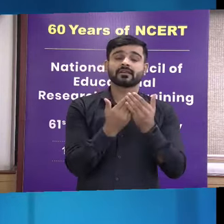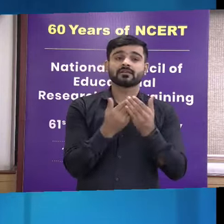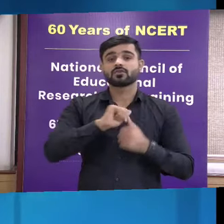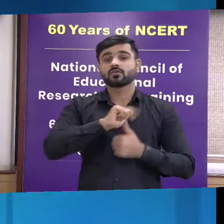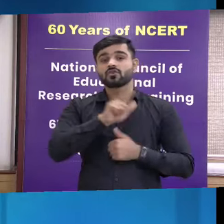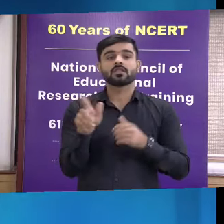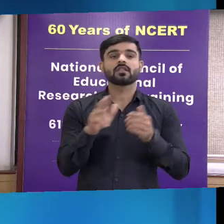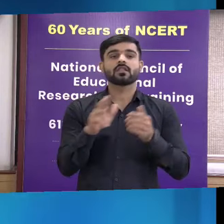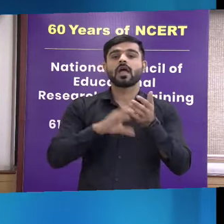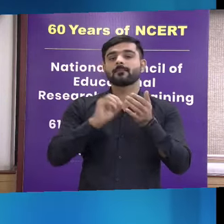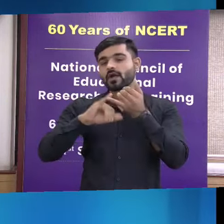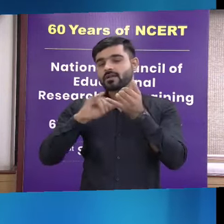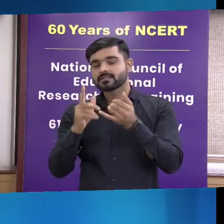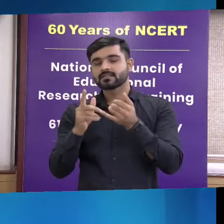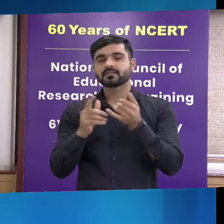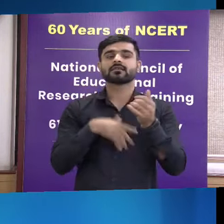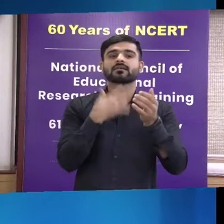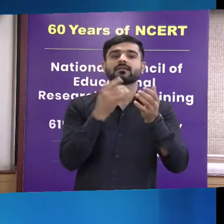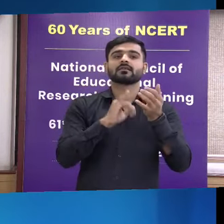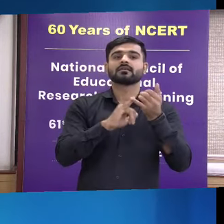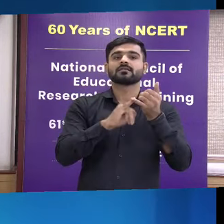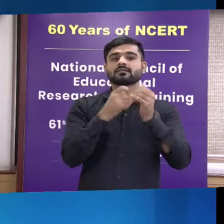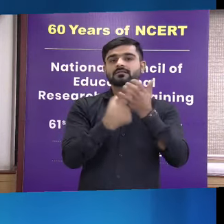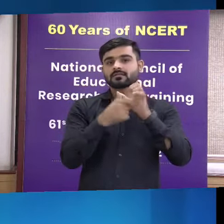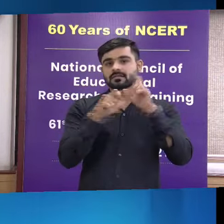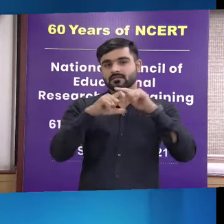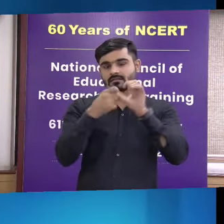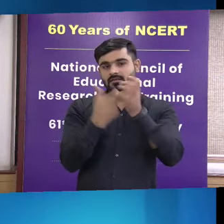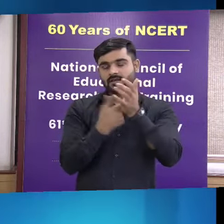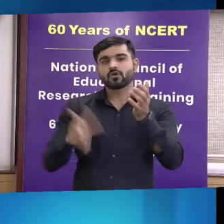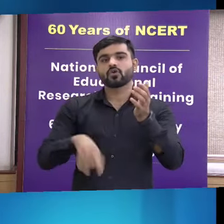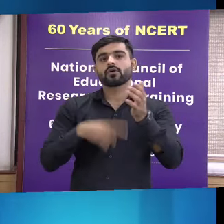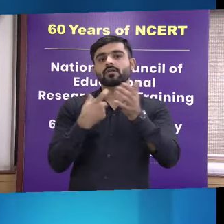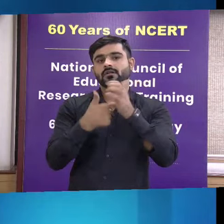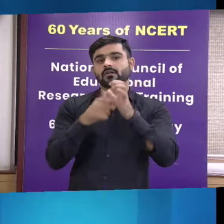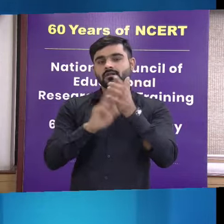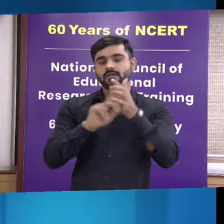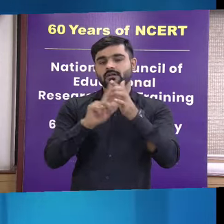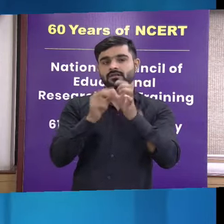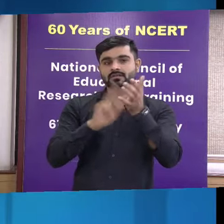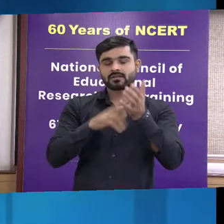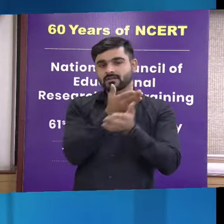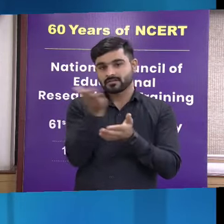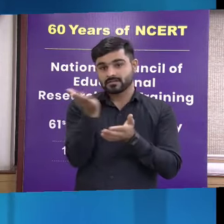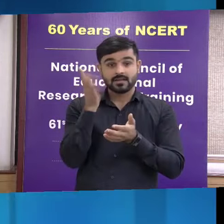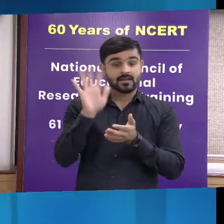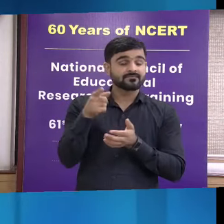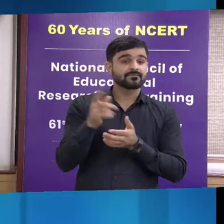MOS, Dr. Sarkar sir and Dr. Ranjan Singh sir, because they have come